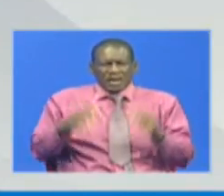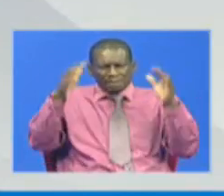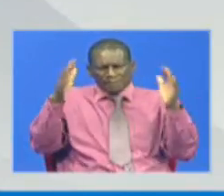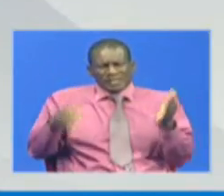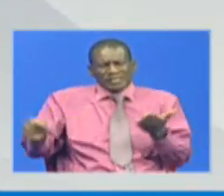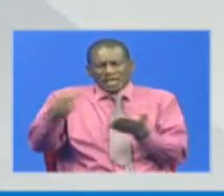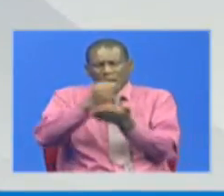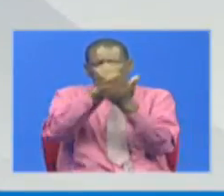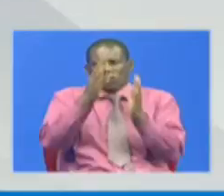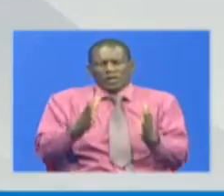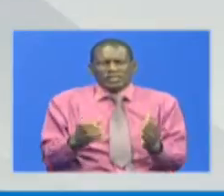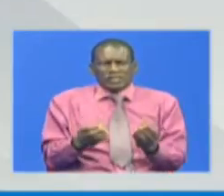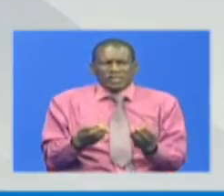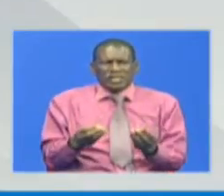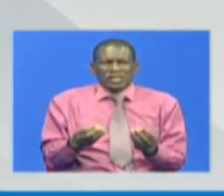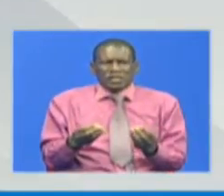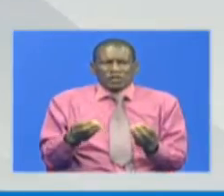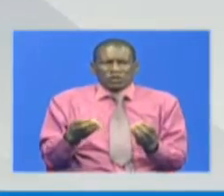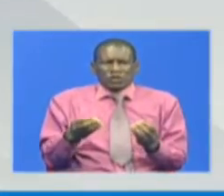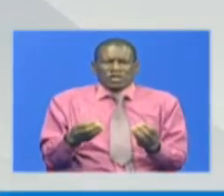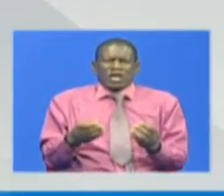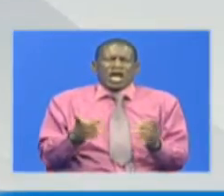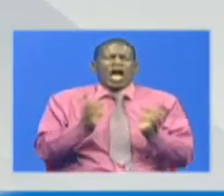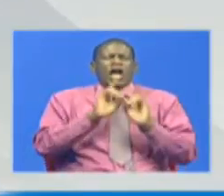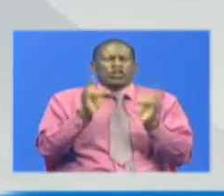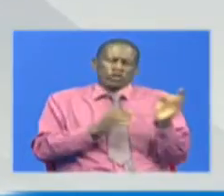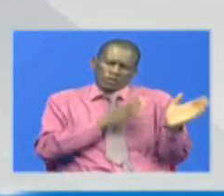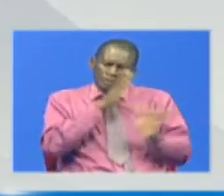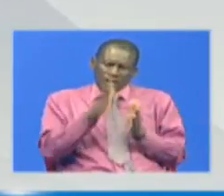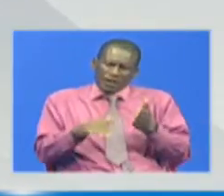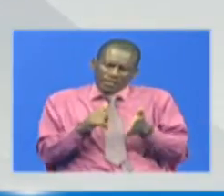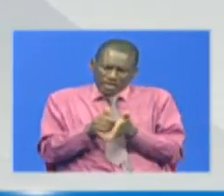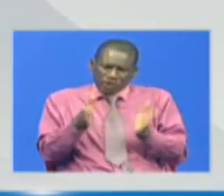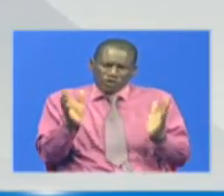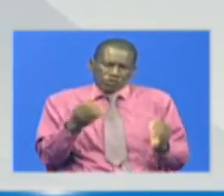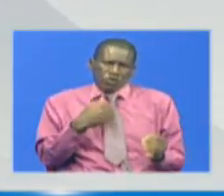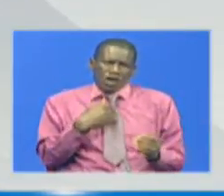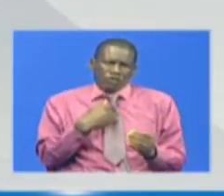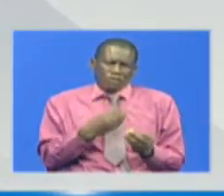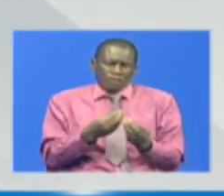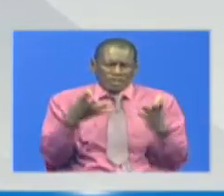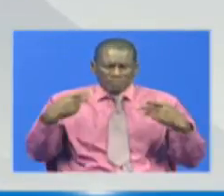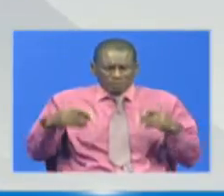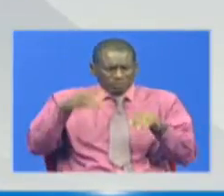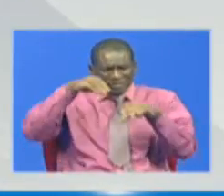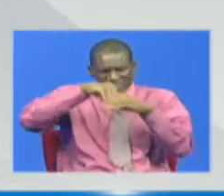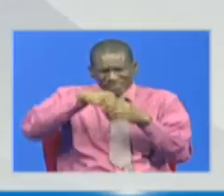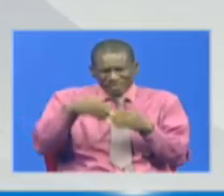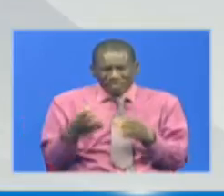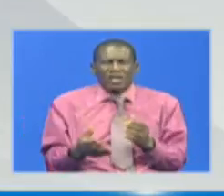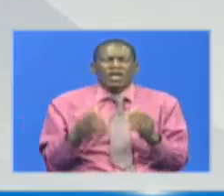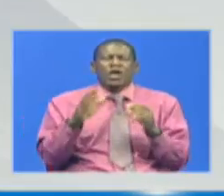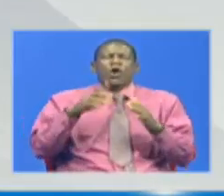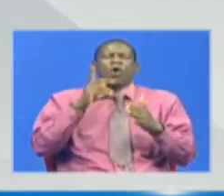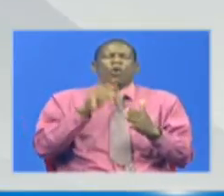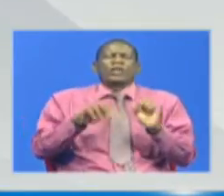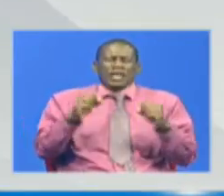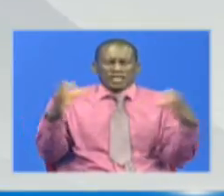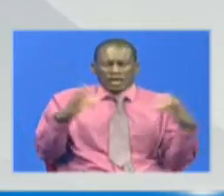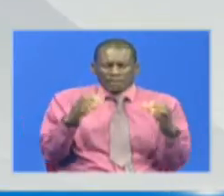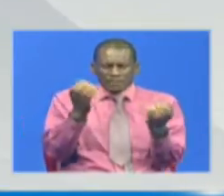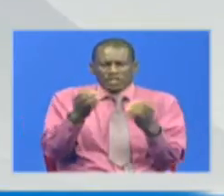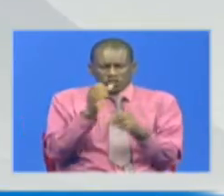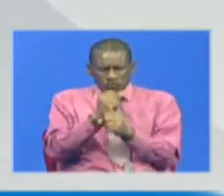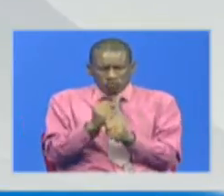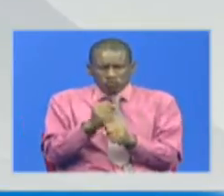in terms of mass in numbers, are not designed that much to accommodate that kind of thing. So what do you think, you know, companies need to do to